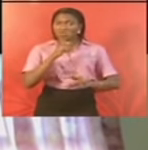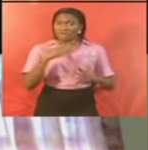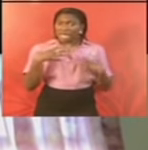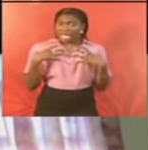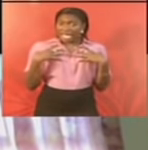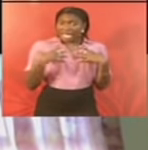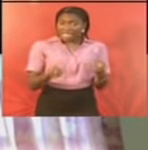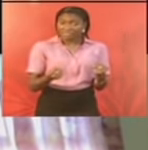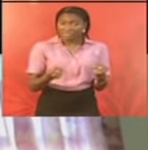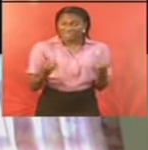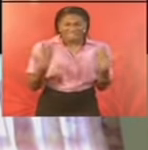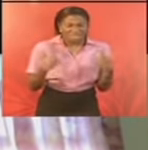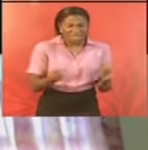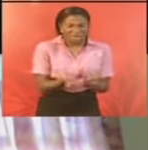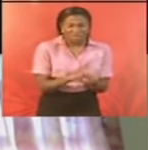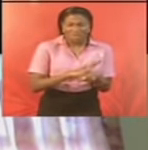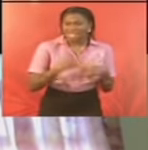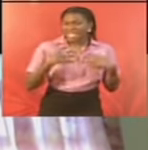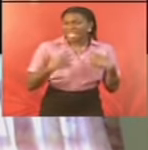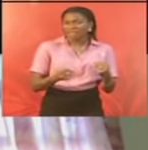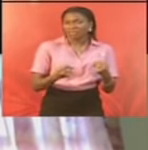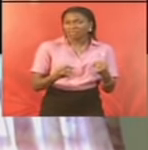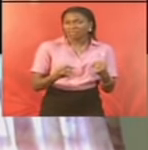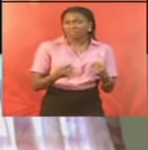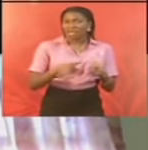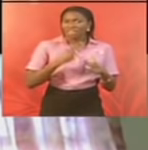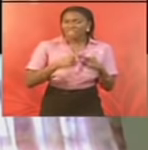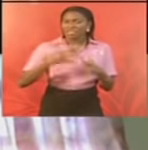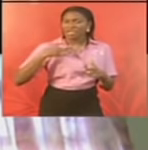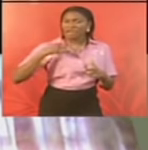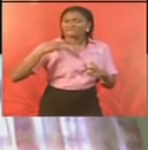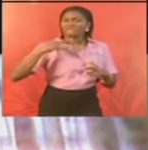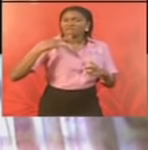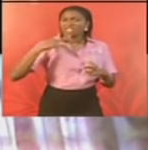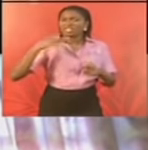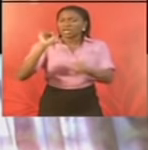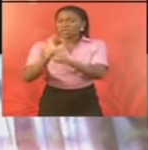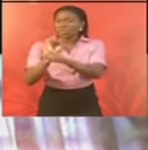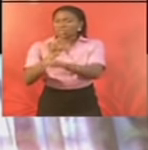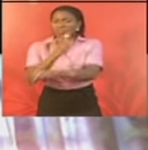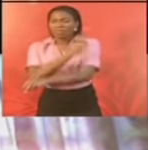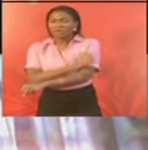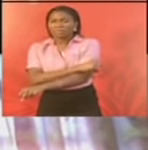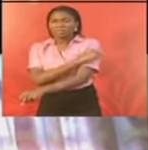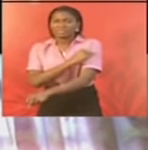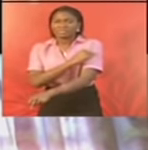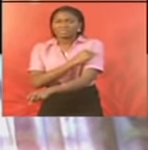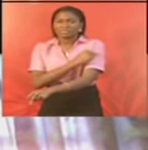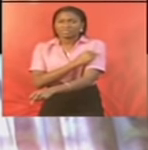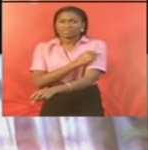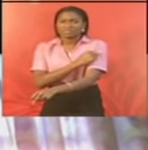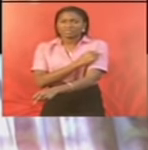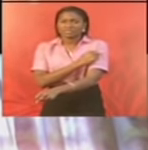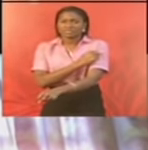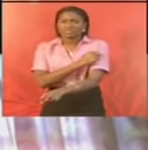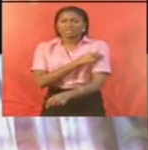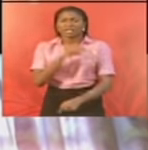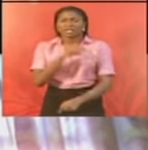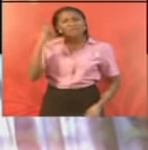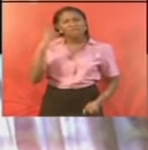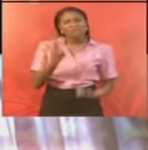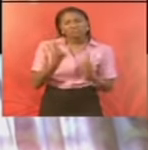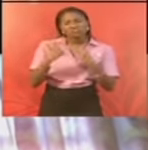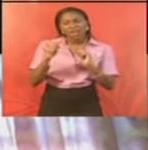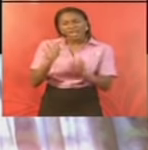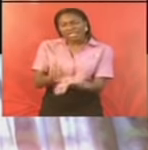volunteering at hospitals that are treating COVID-19 patients, basically to try to buoy their spirits up to help them